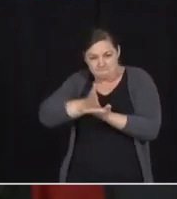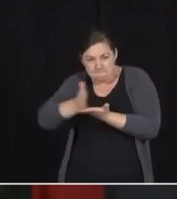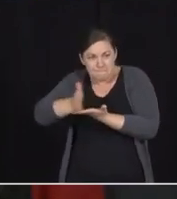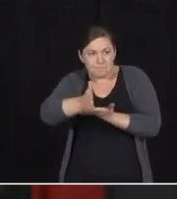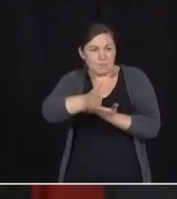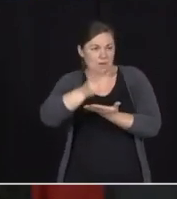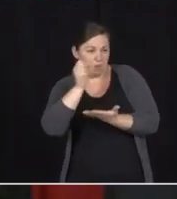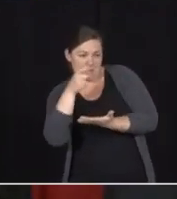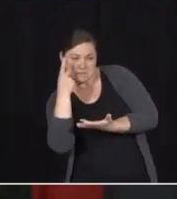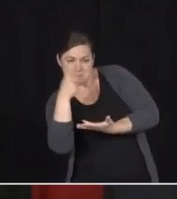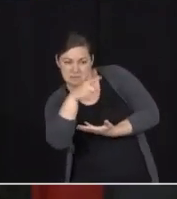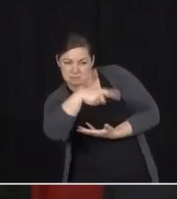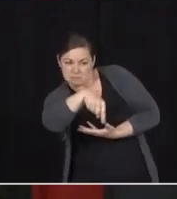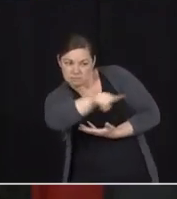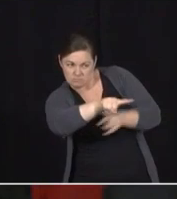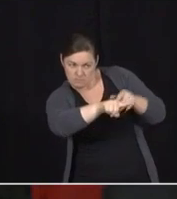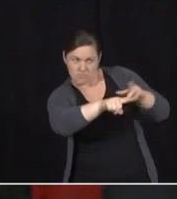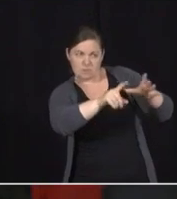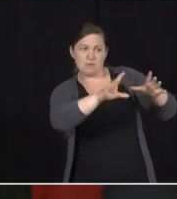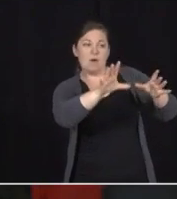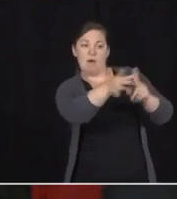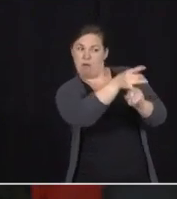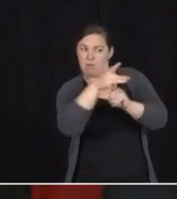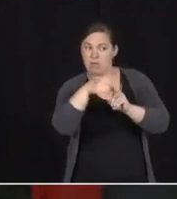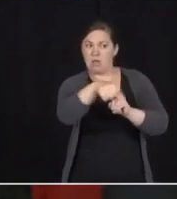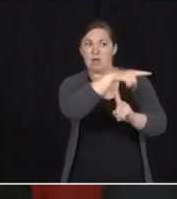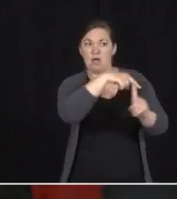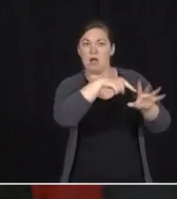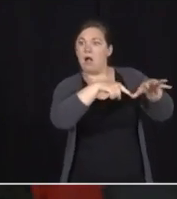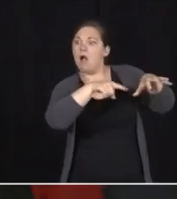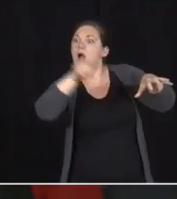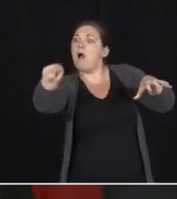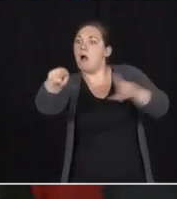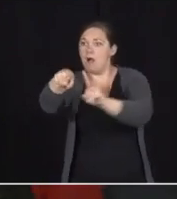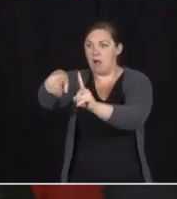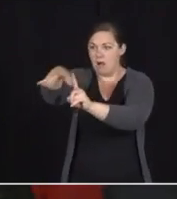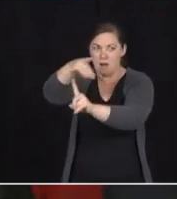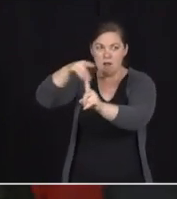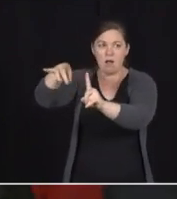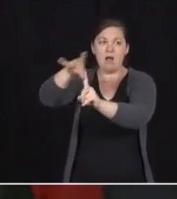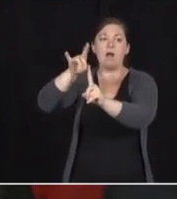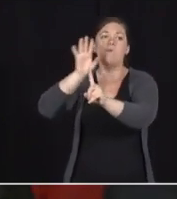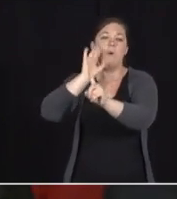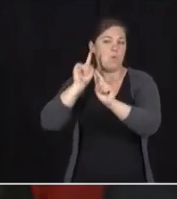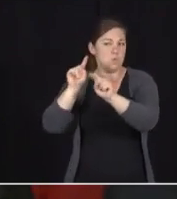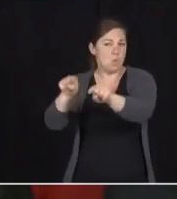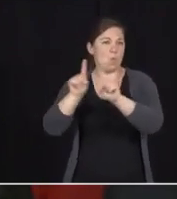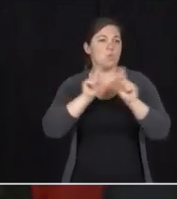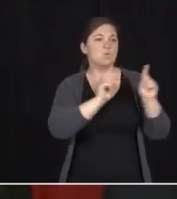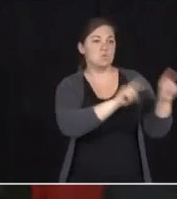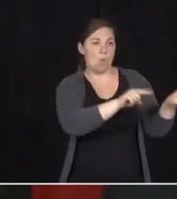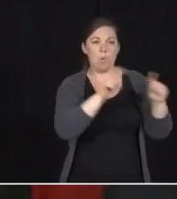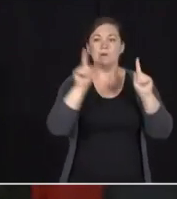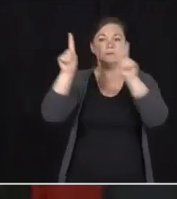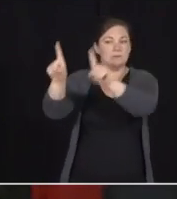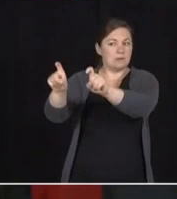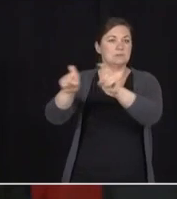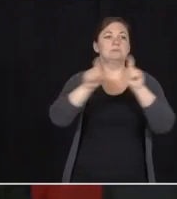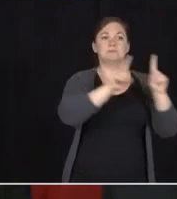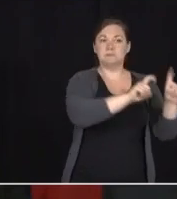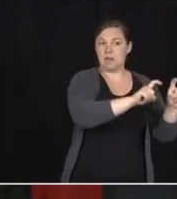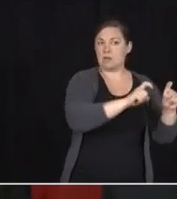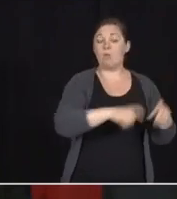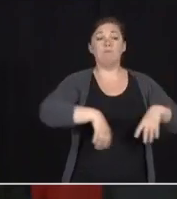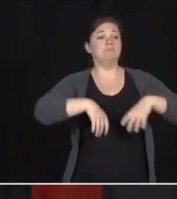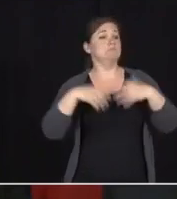We'll be going into workplaces, as I mentioned, I think it was on Friday, going into community areas where there are